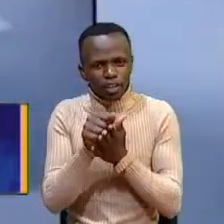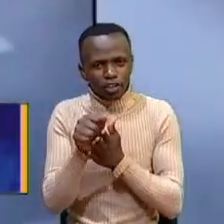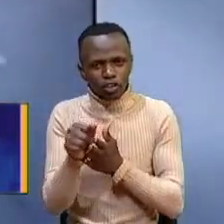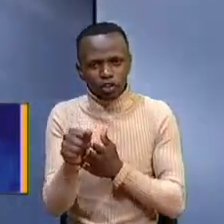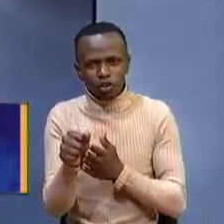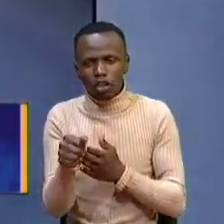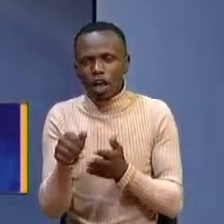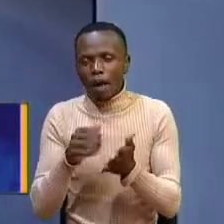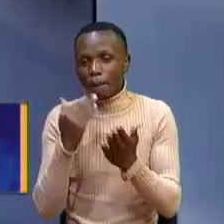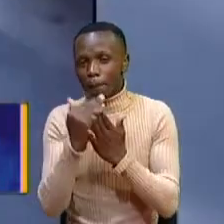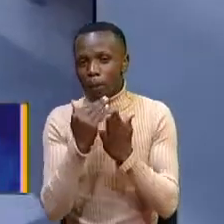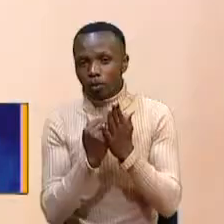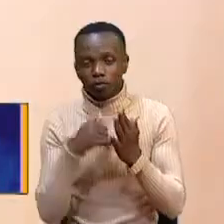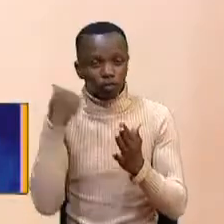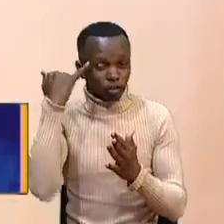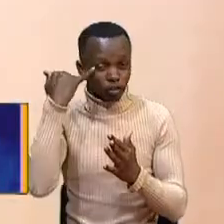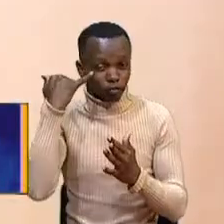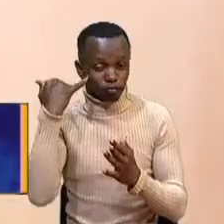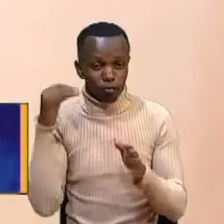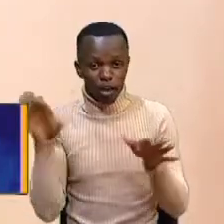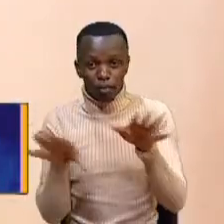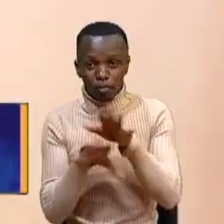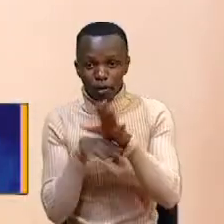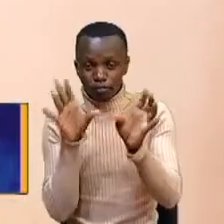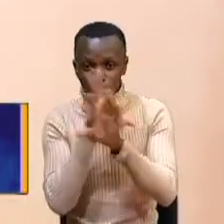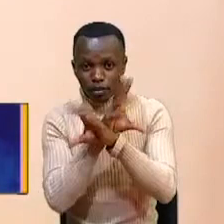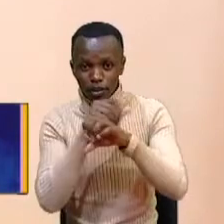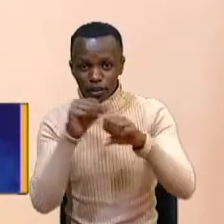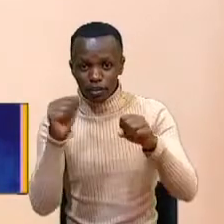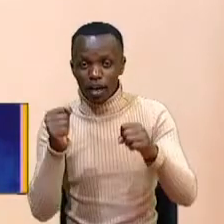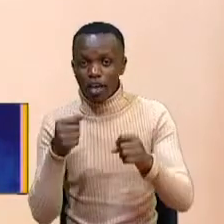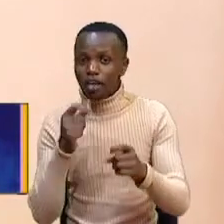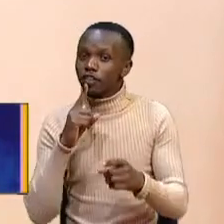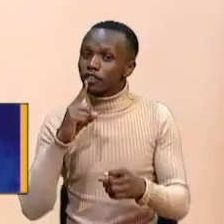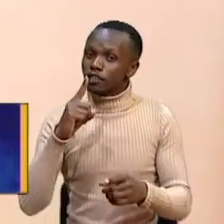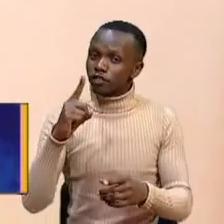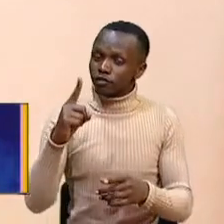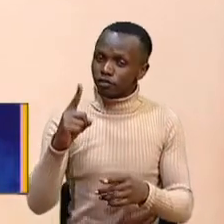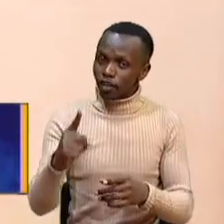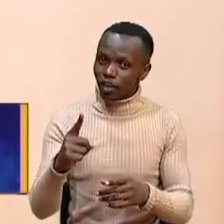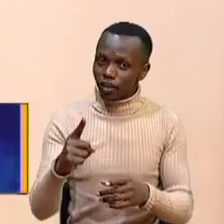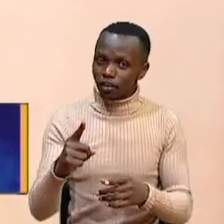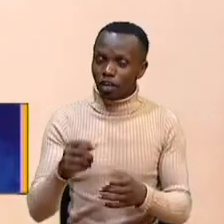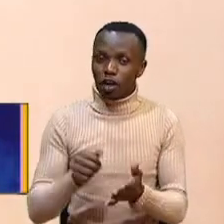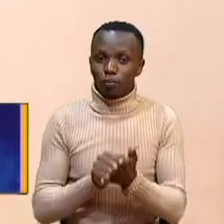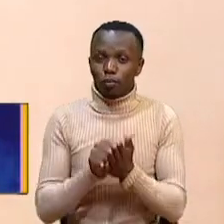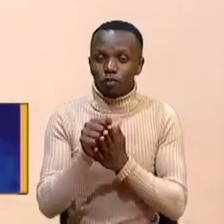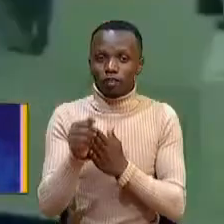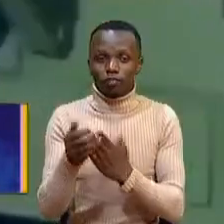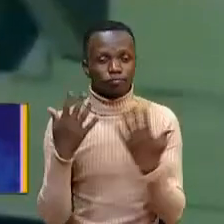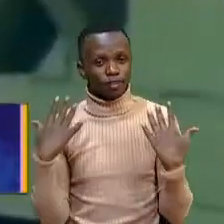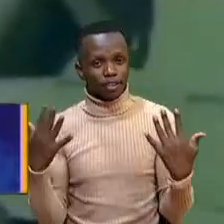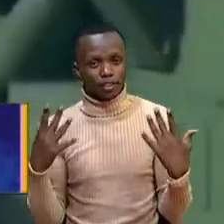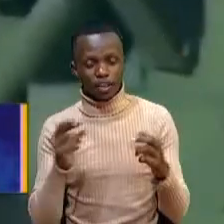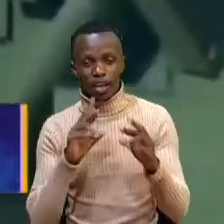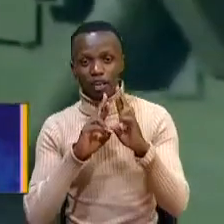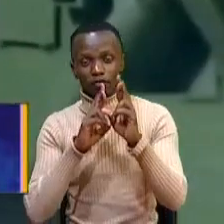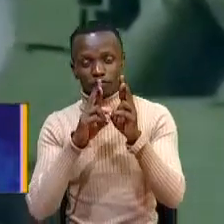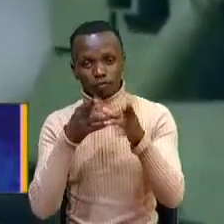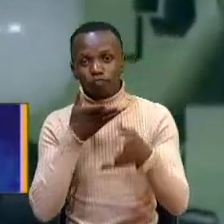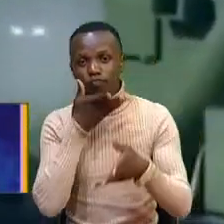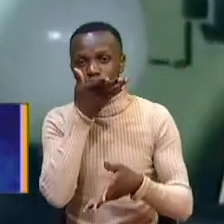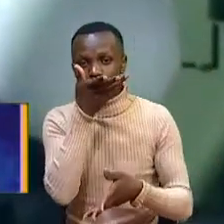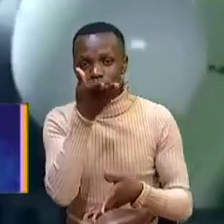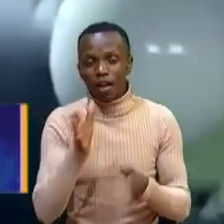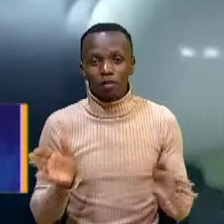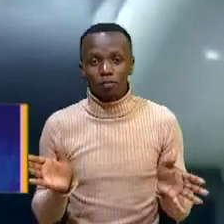missile program. Japanese Prime Minister Fumio Kishida instructed officials to swiftly provide necessary information to the public to